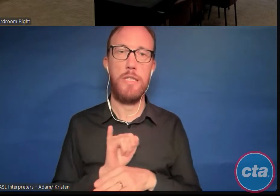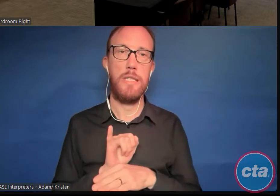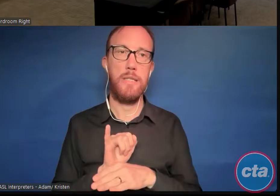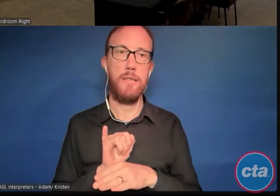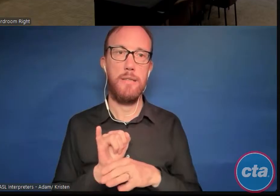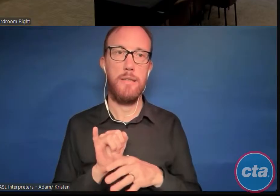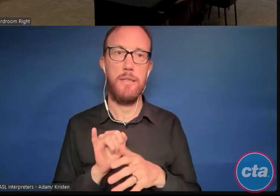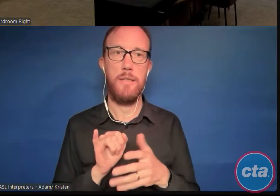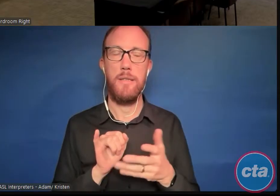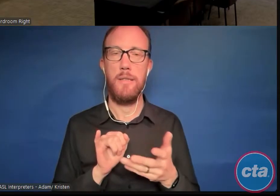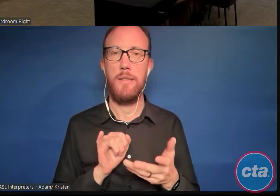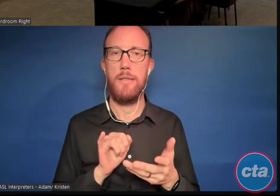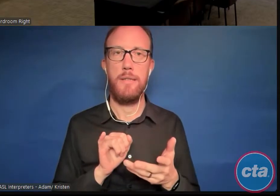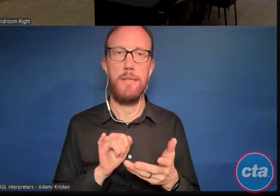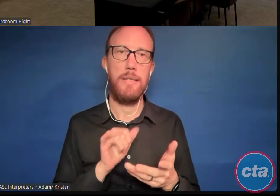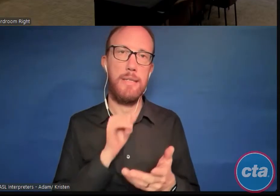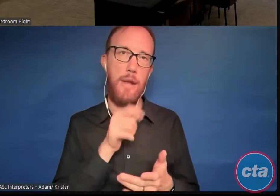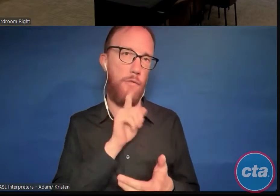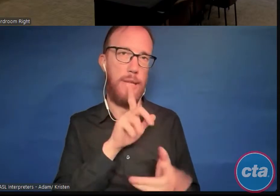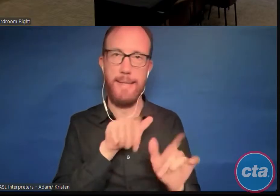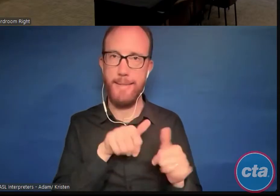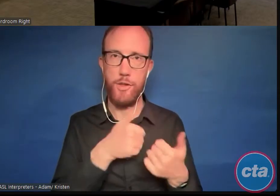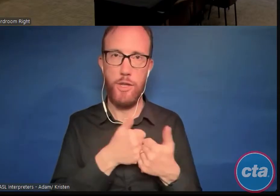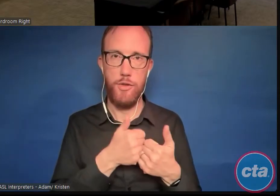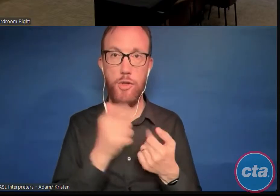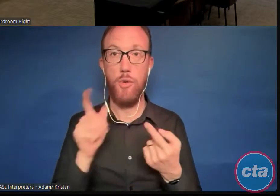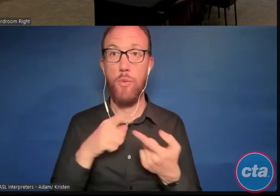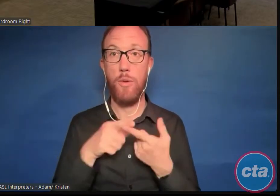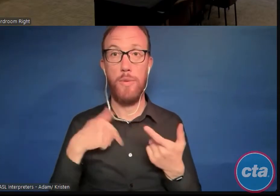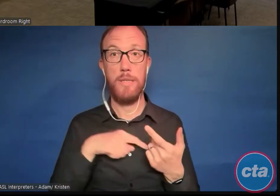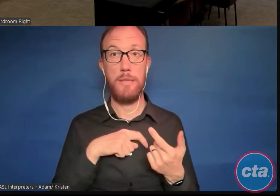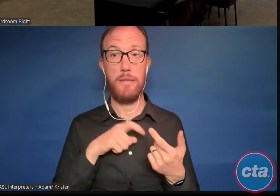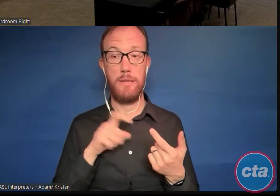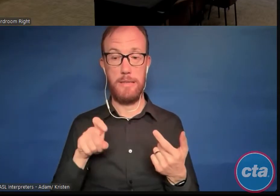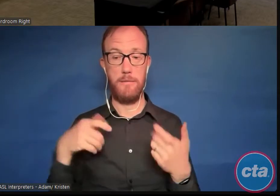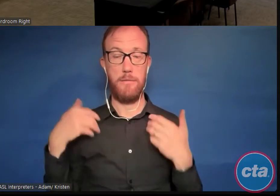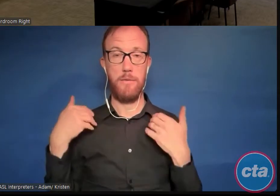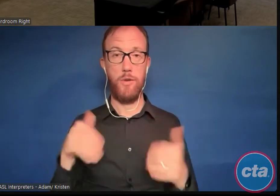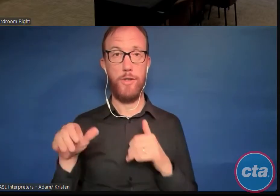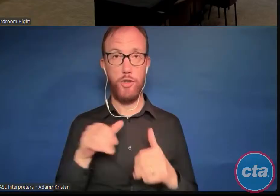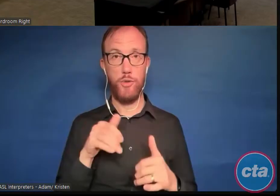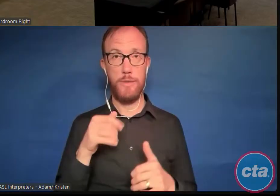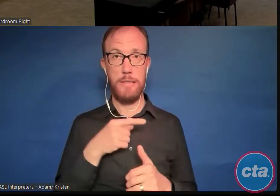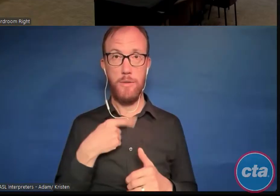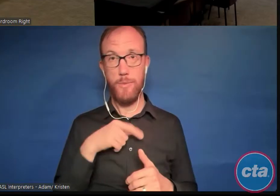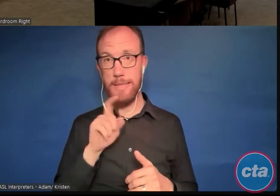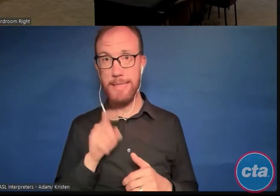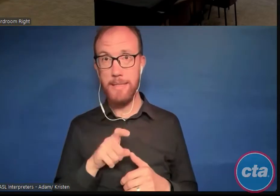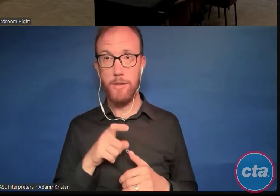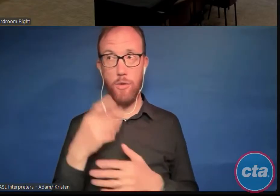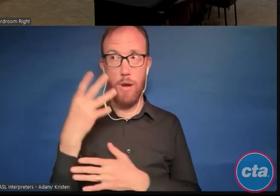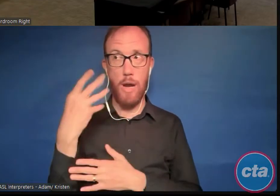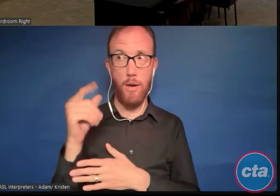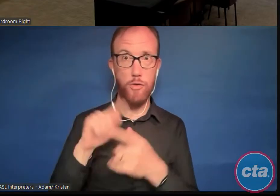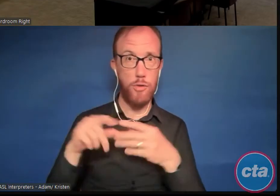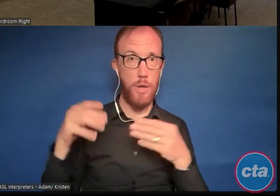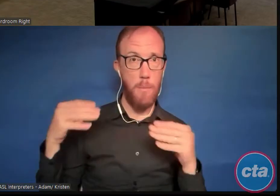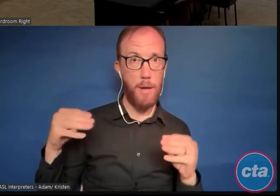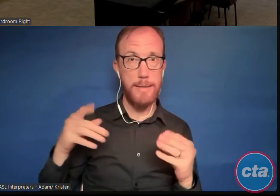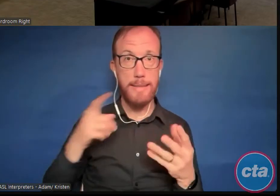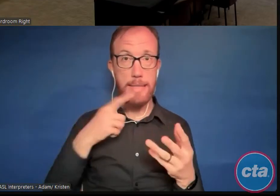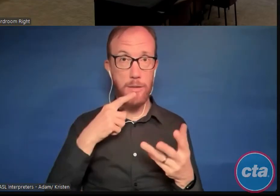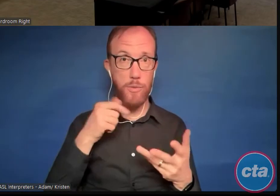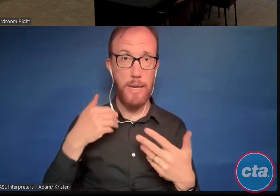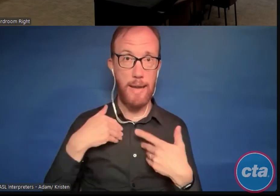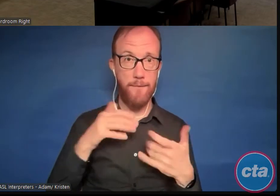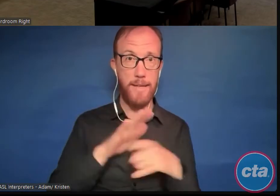is not a challenge, right? When we had to go do this, you had to go to capacity of market and say, is there enough market to